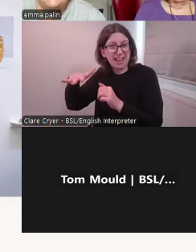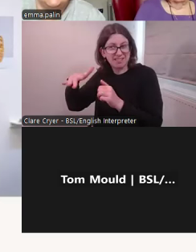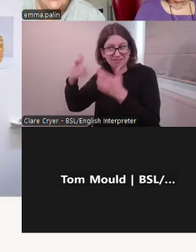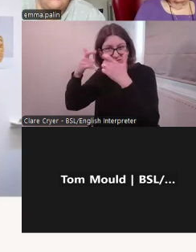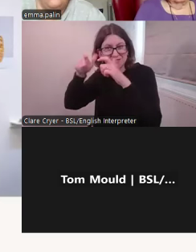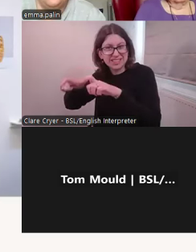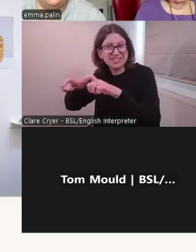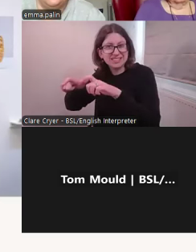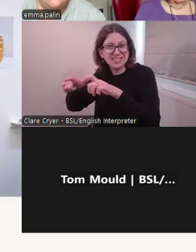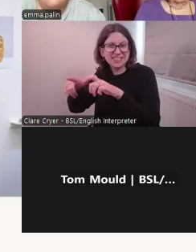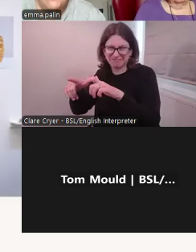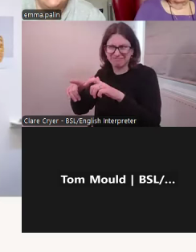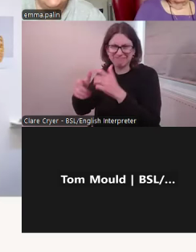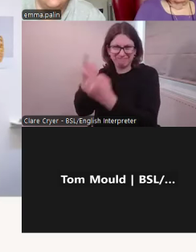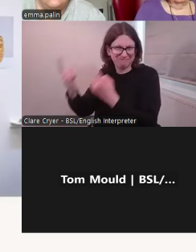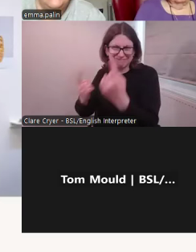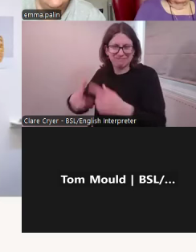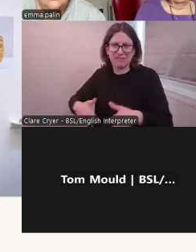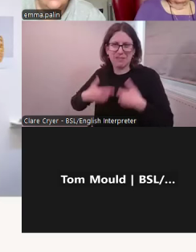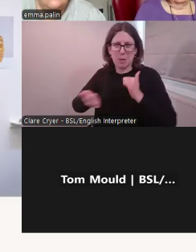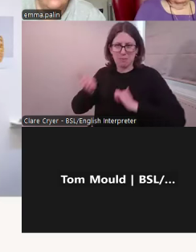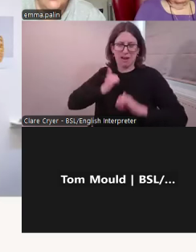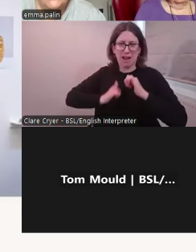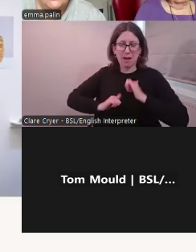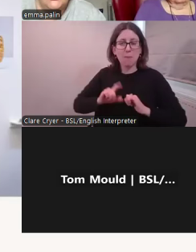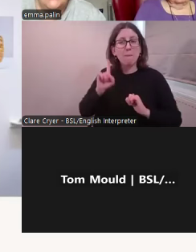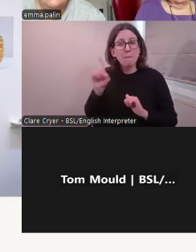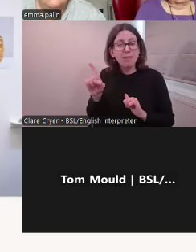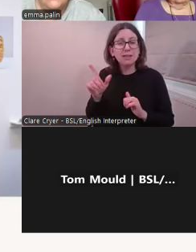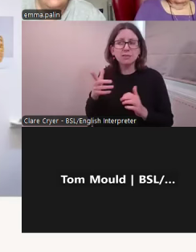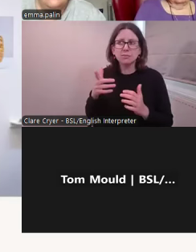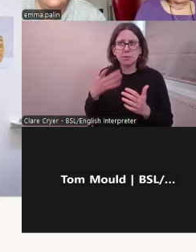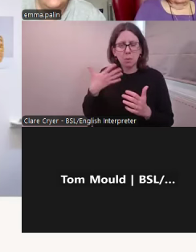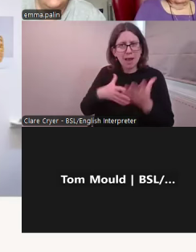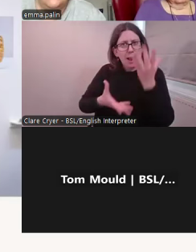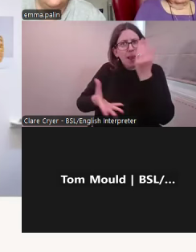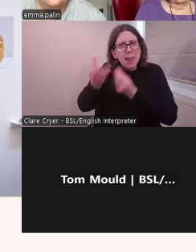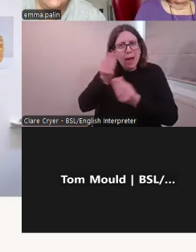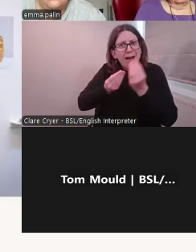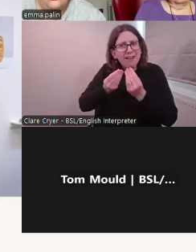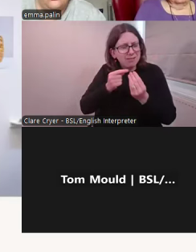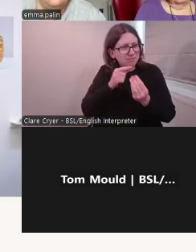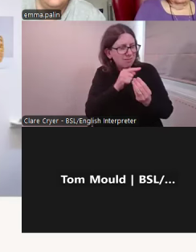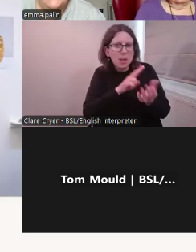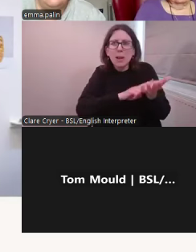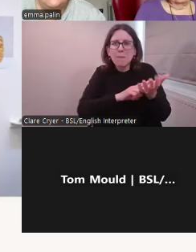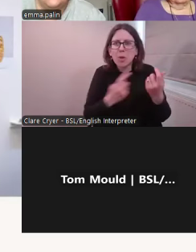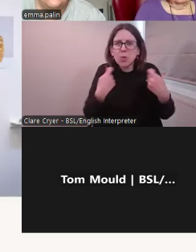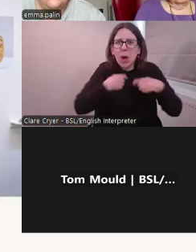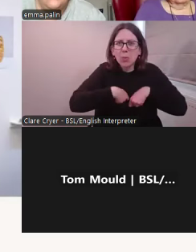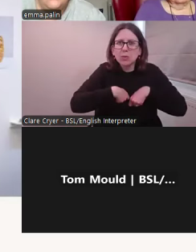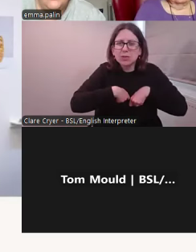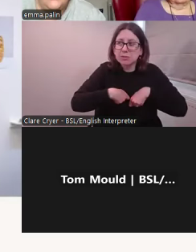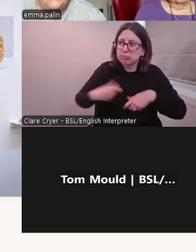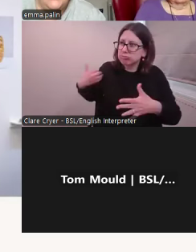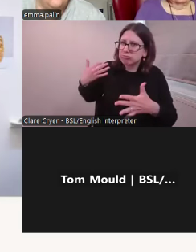that, it's how we embedded what we learned from that journey with the Bluecoats, and what the benefits